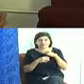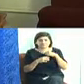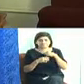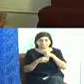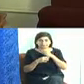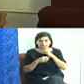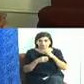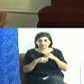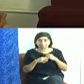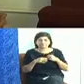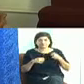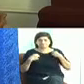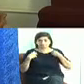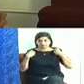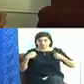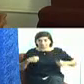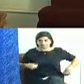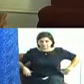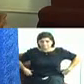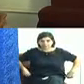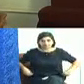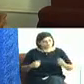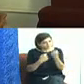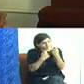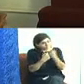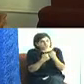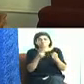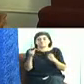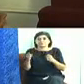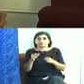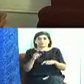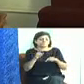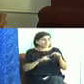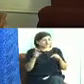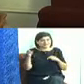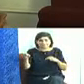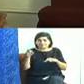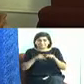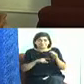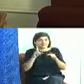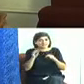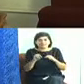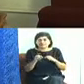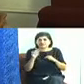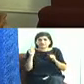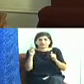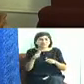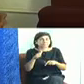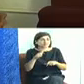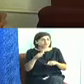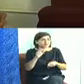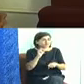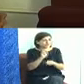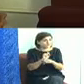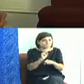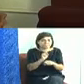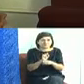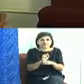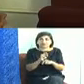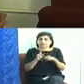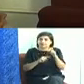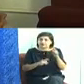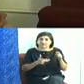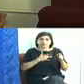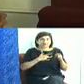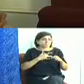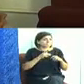him. You support him. He can't do all the work. He can't touch everyone that you all can